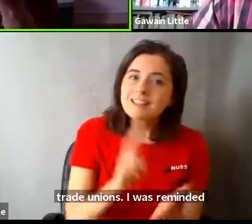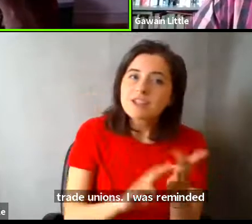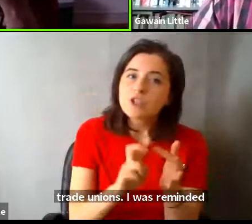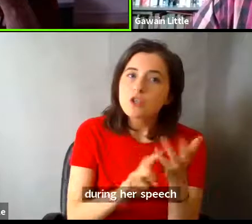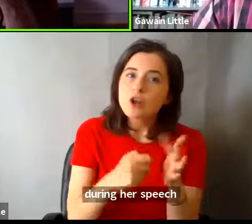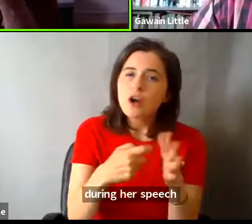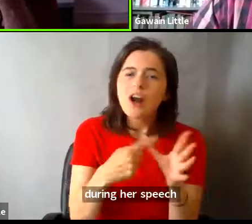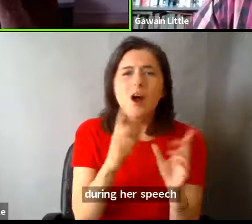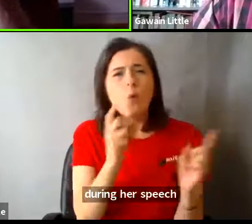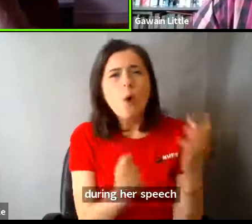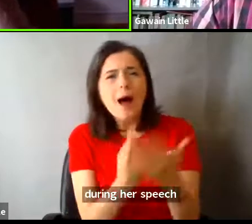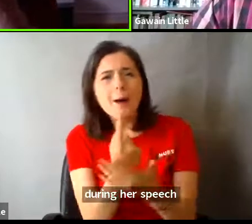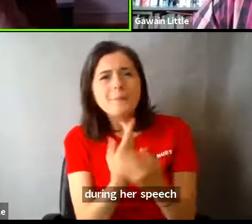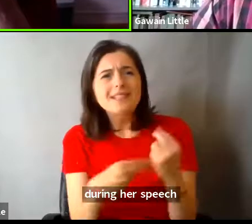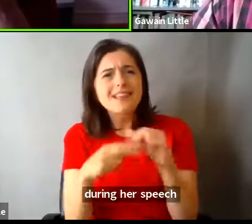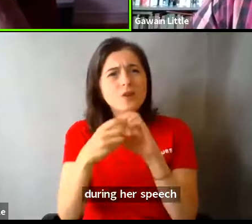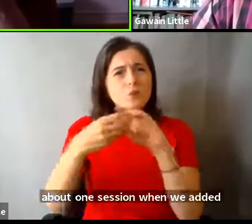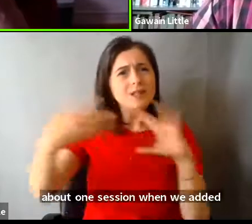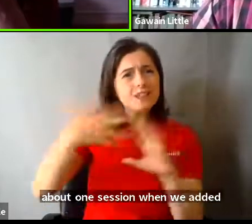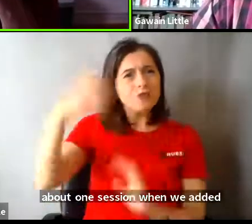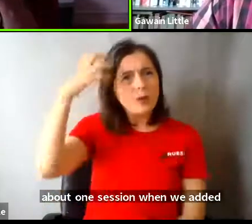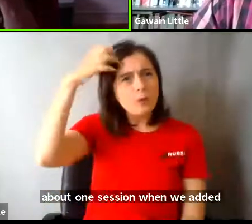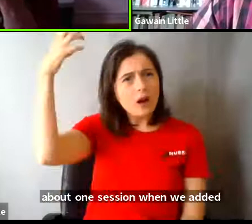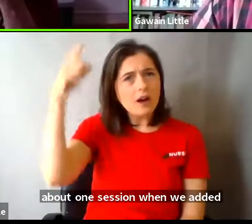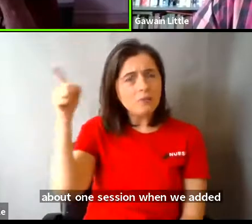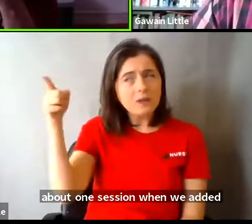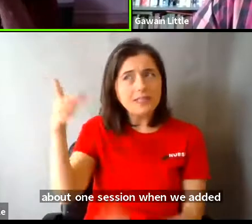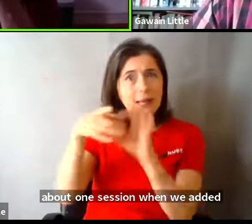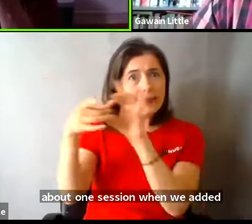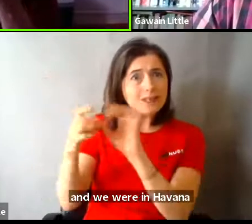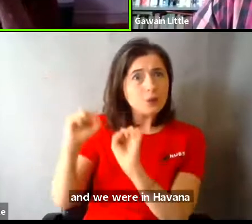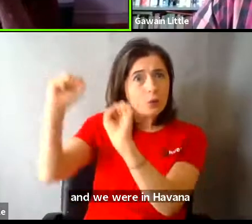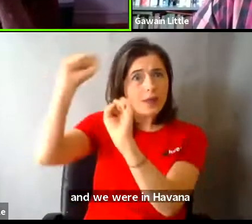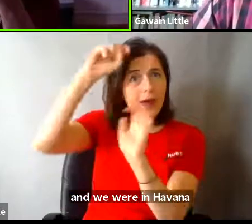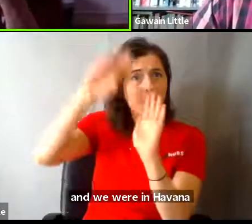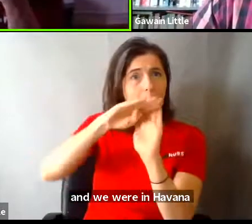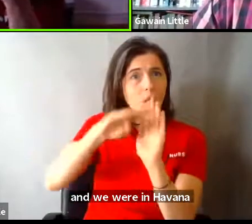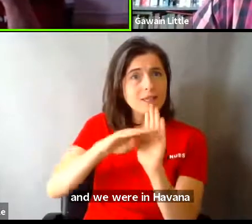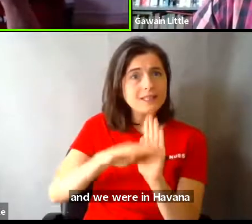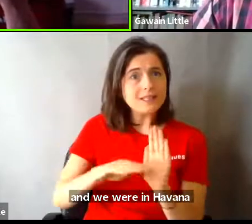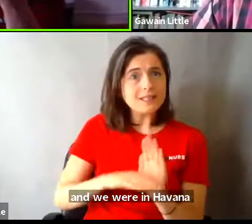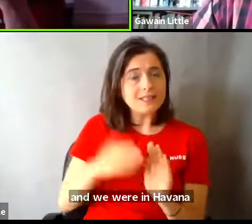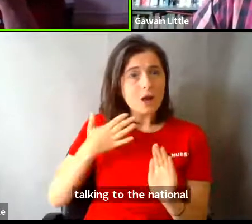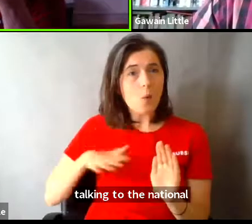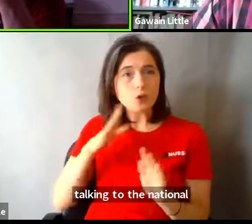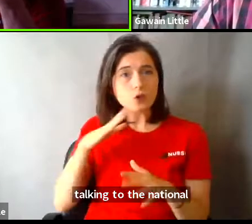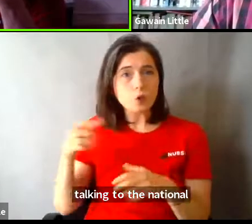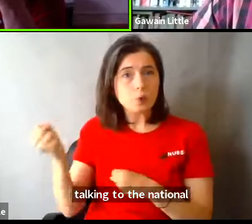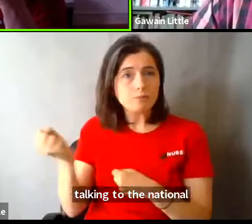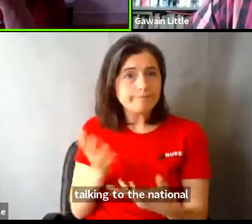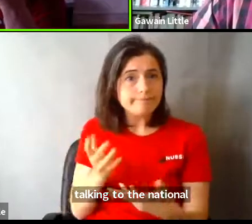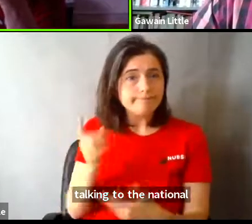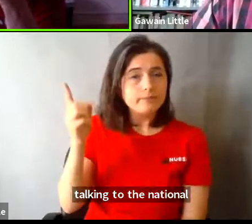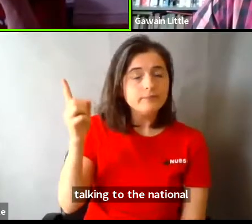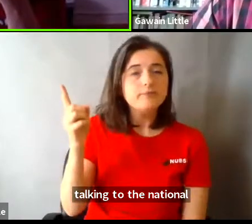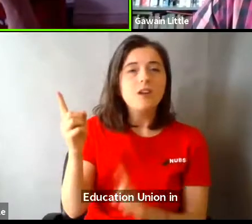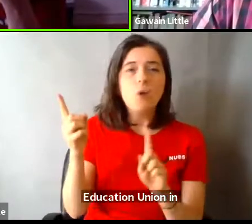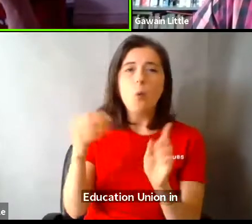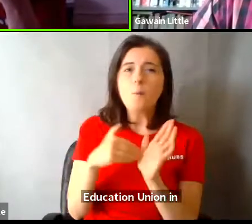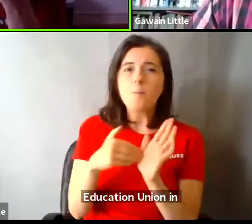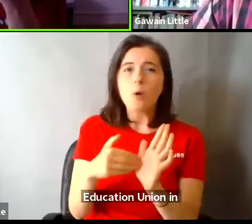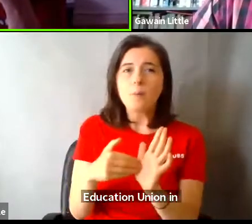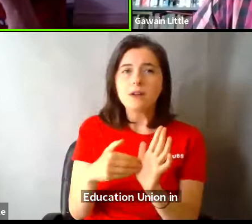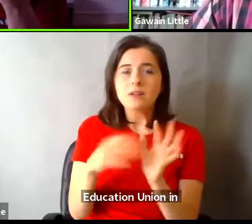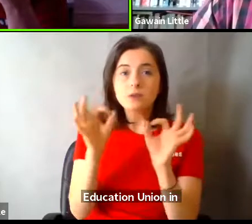have a disagreement with the government about policies that they're proposing to introduce? And for a moment, there was